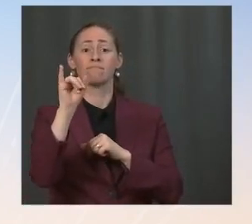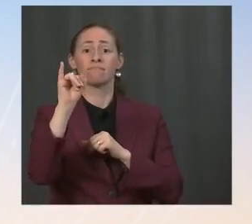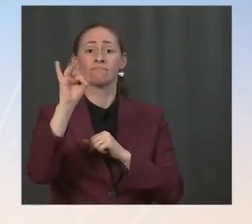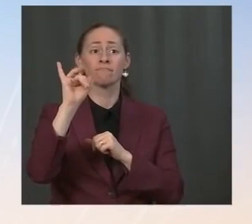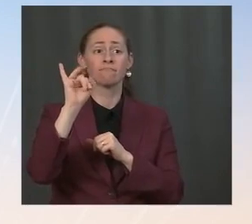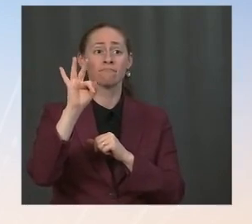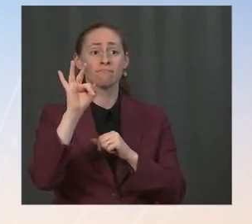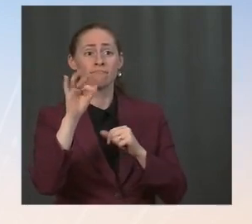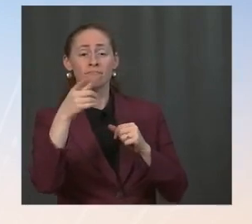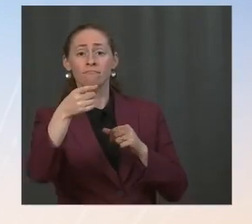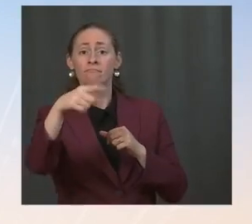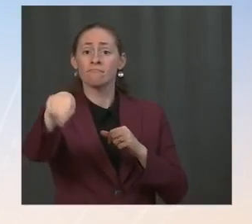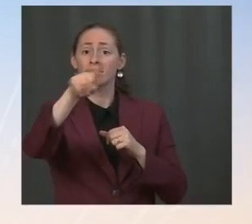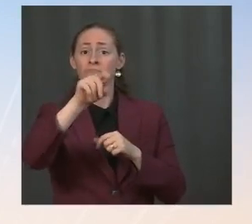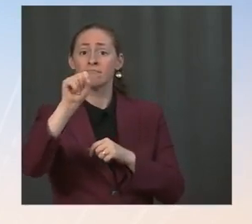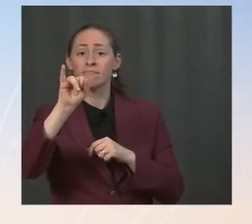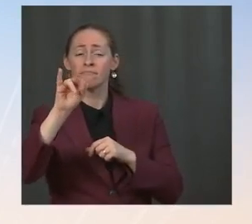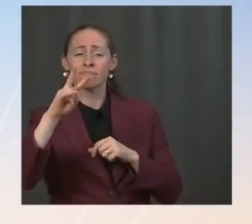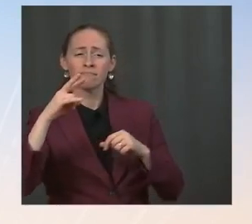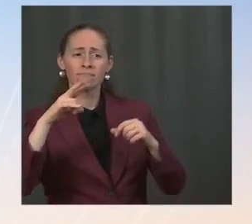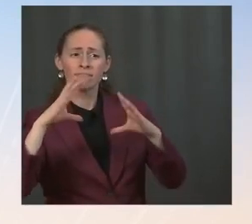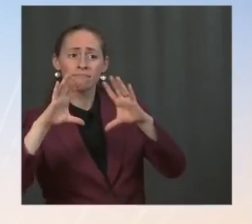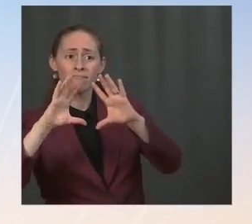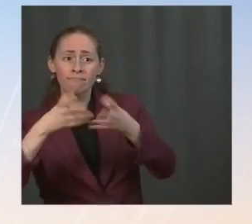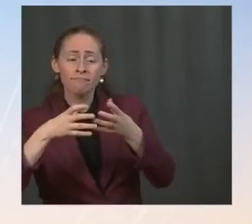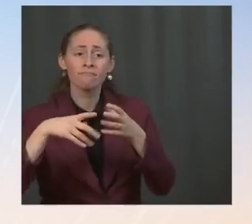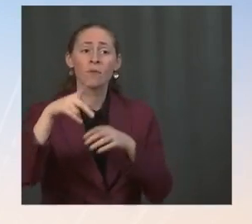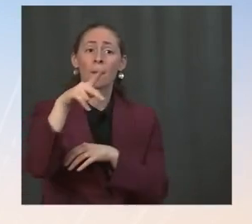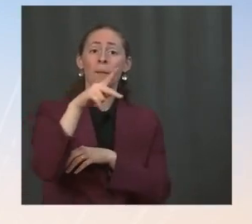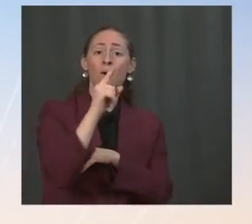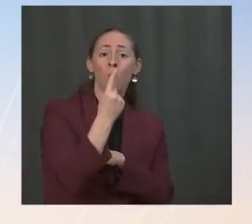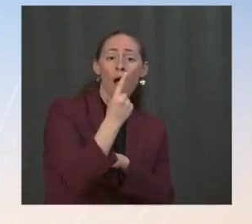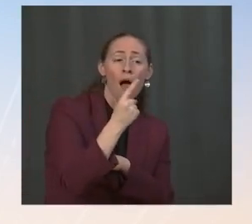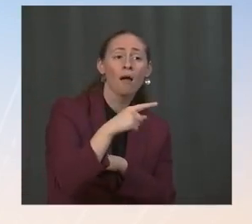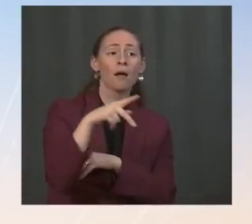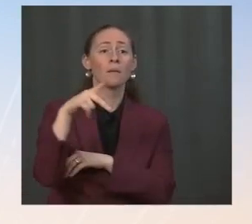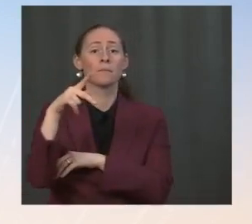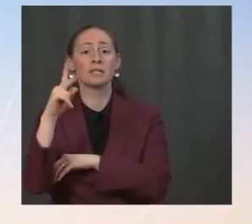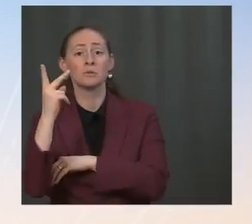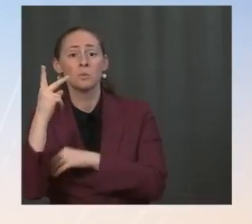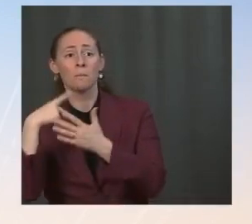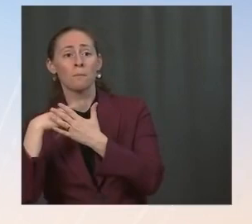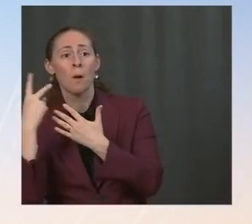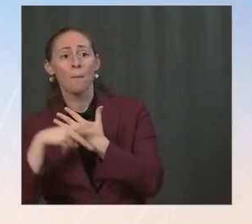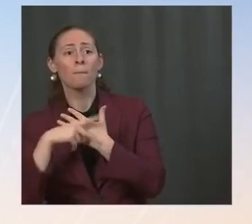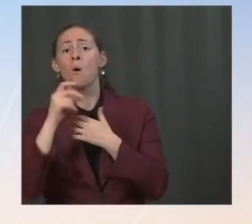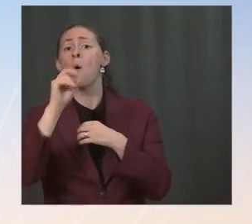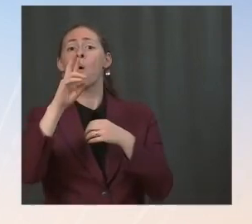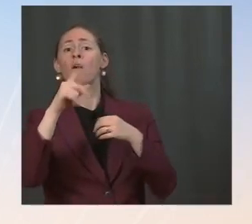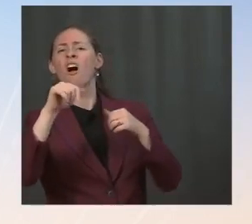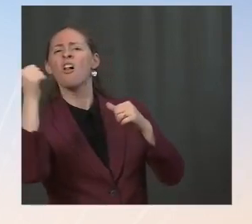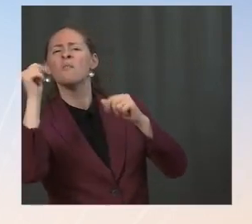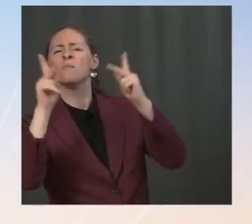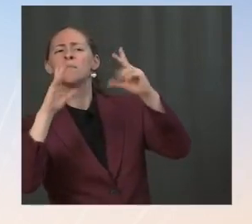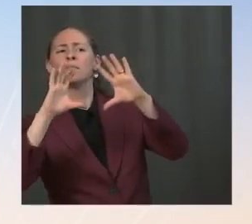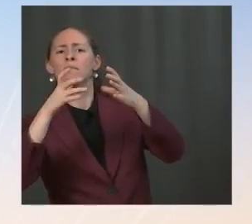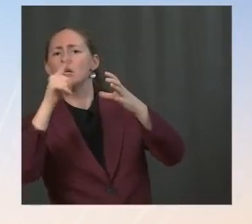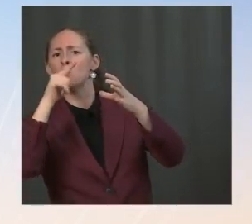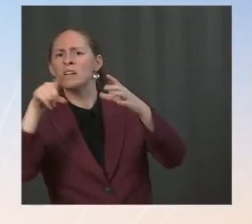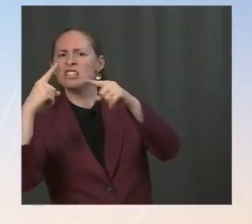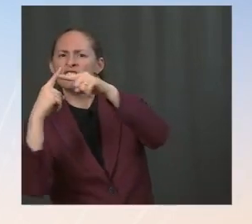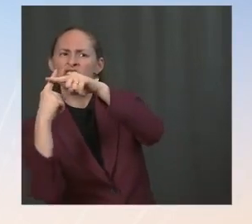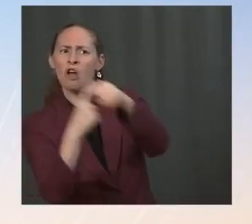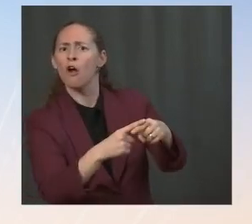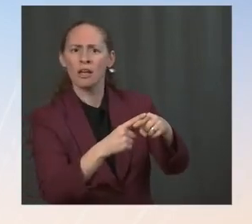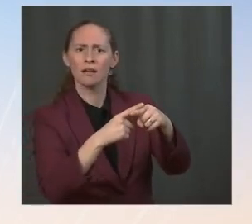are SAV programs, P1, P2 programs, other vulnerable Afghans, we are continuing to work to get as many out as we can, and we will